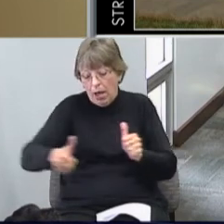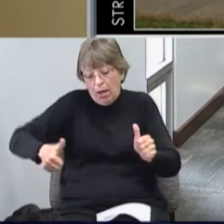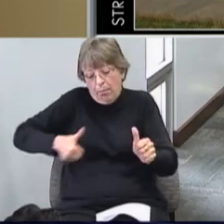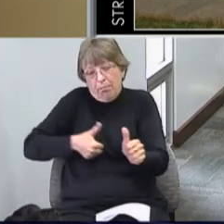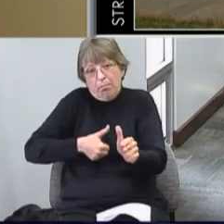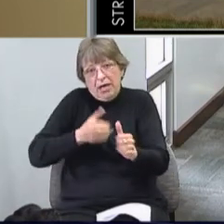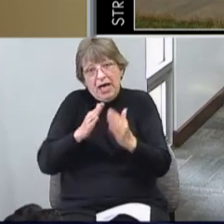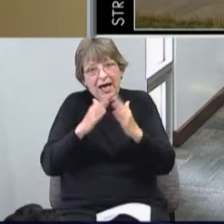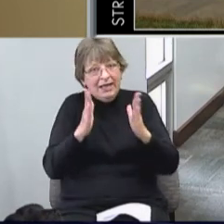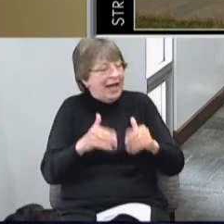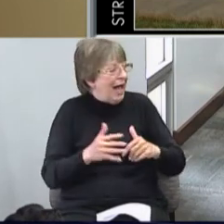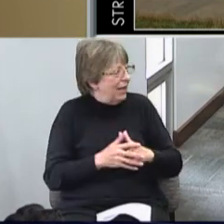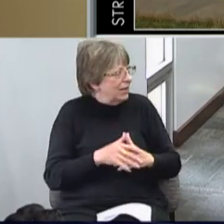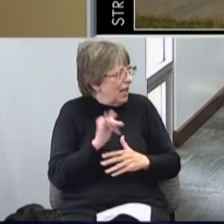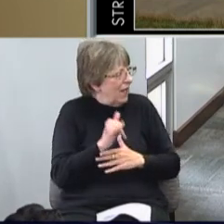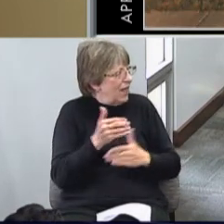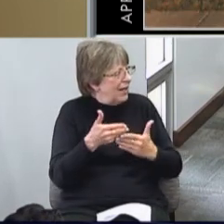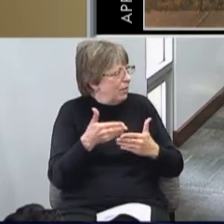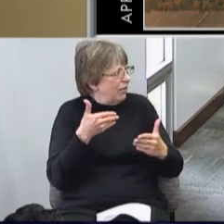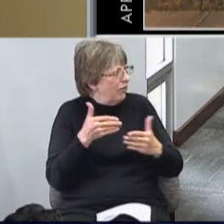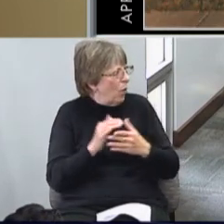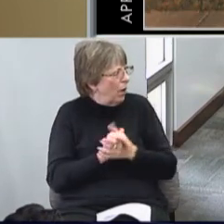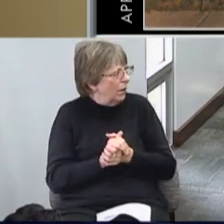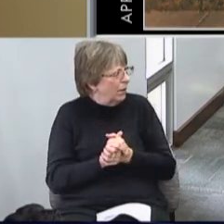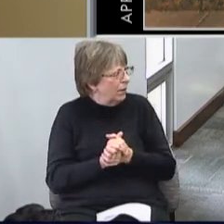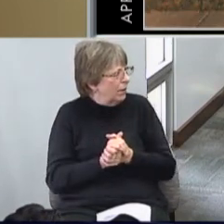So that's a kind of a before photo.